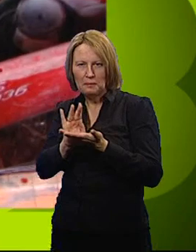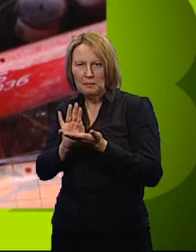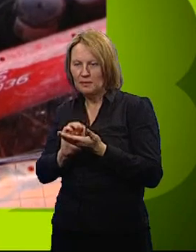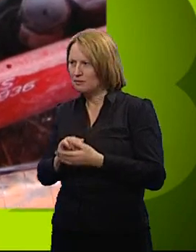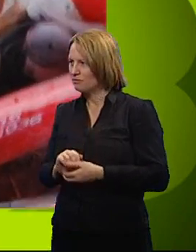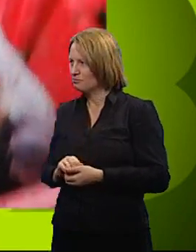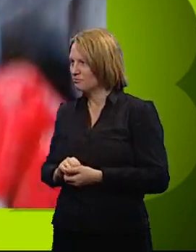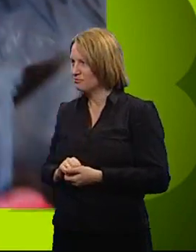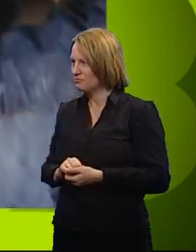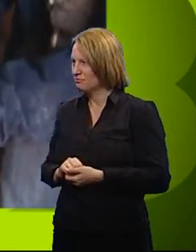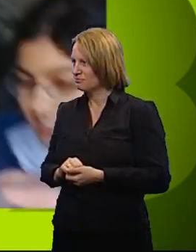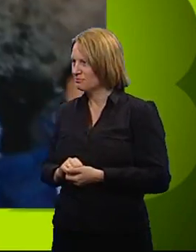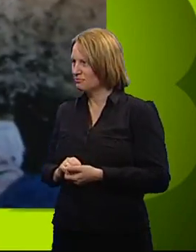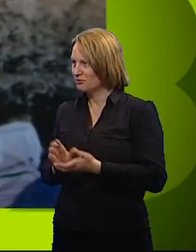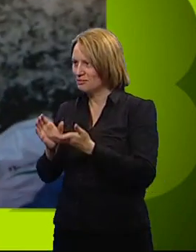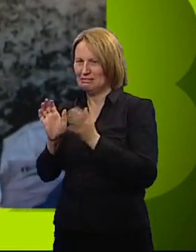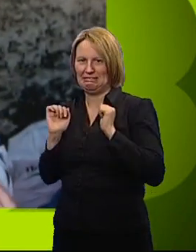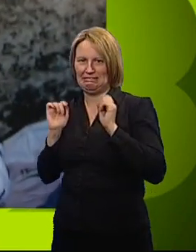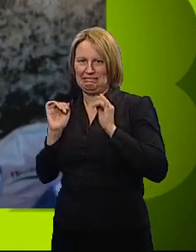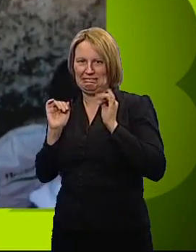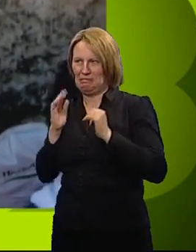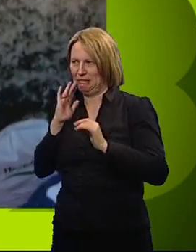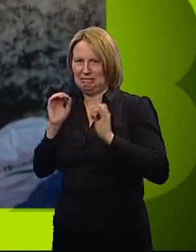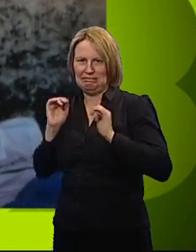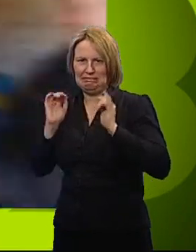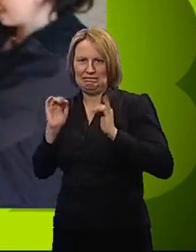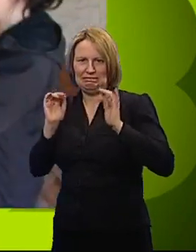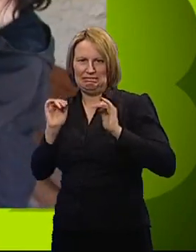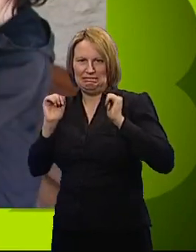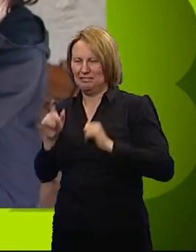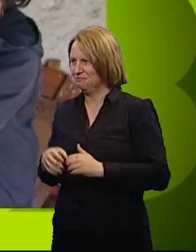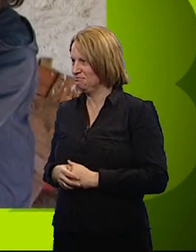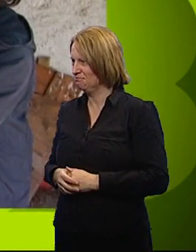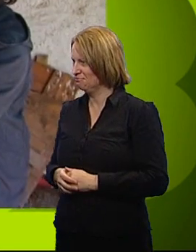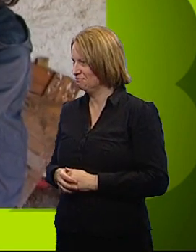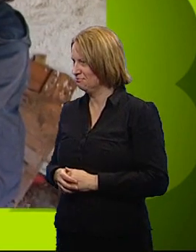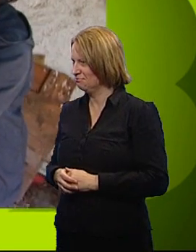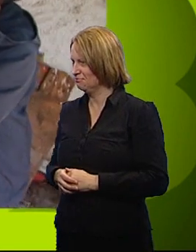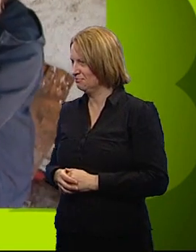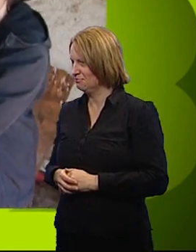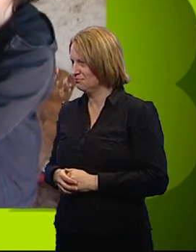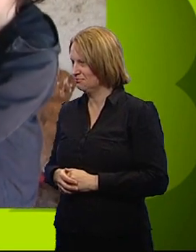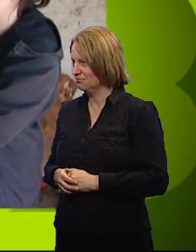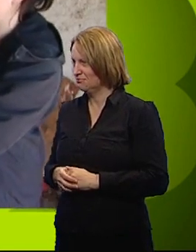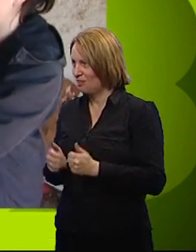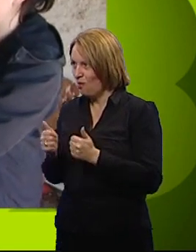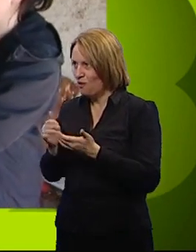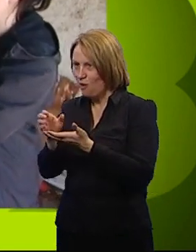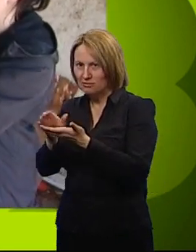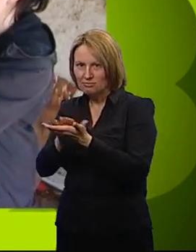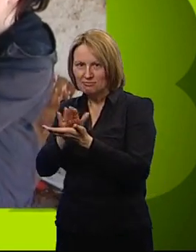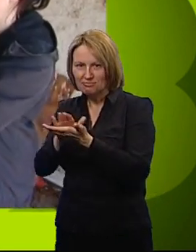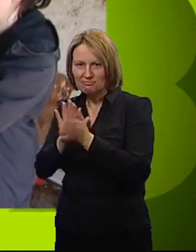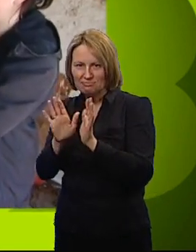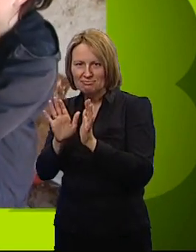comb. Come on, Mum. It's your turn now. You just put your one hand flat like that. And then just put the other hand gently over its wings and